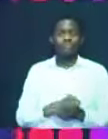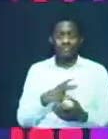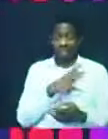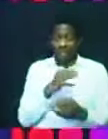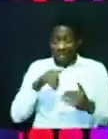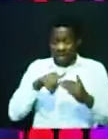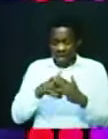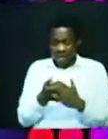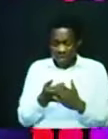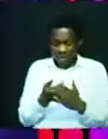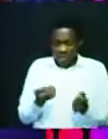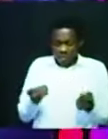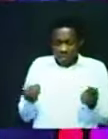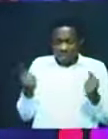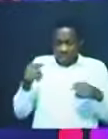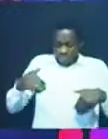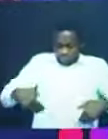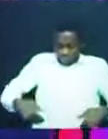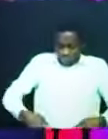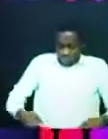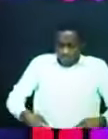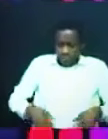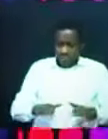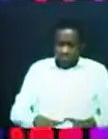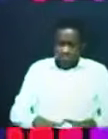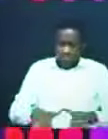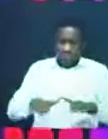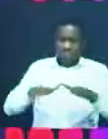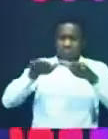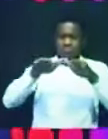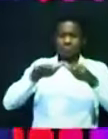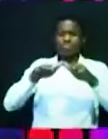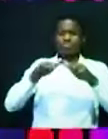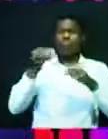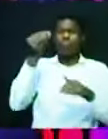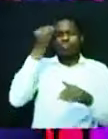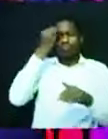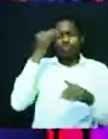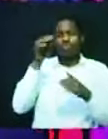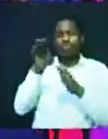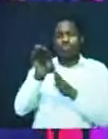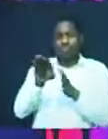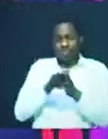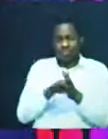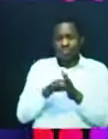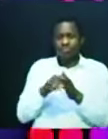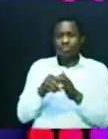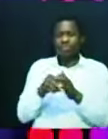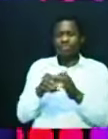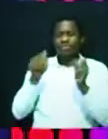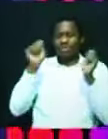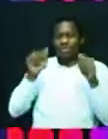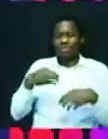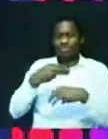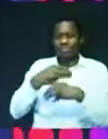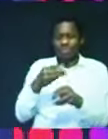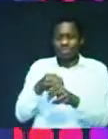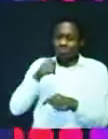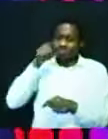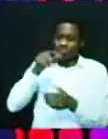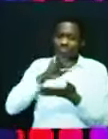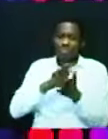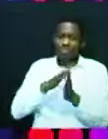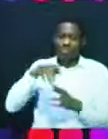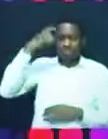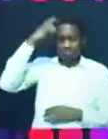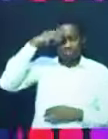from infancy you have known the Holy Scriptures, which are able to make you wise. Now, take note of that word.